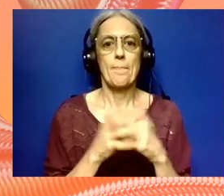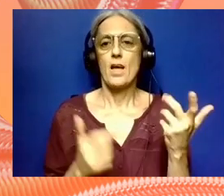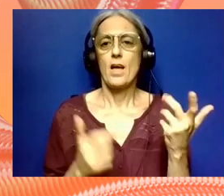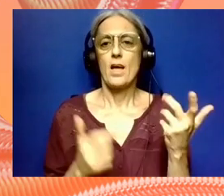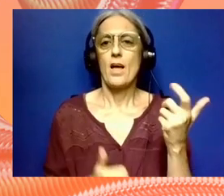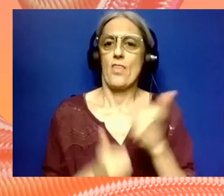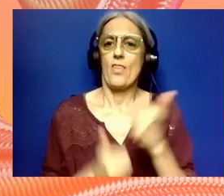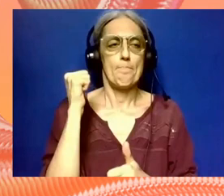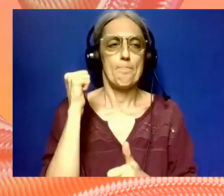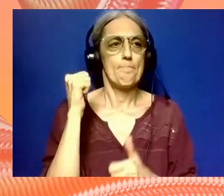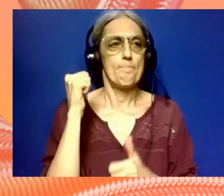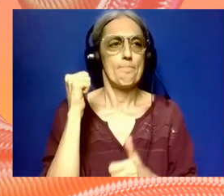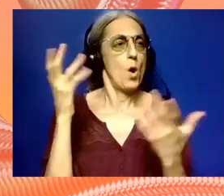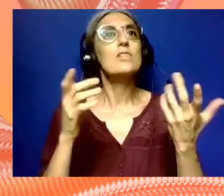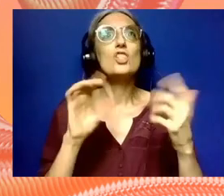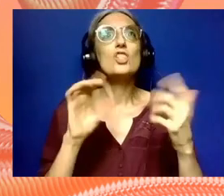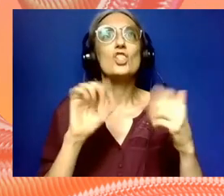play.